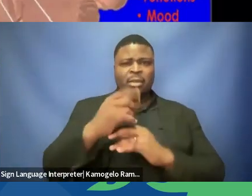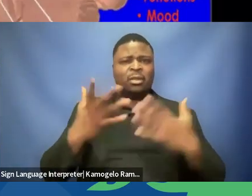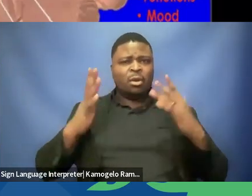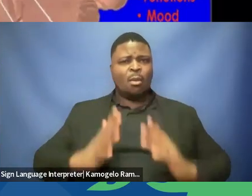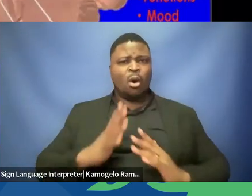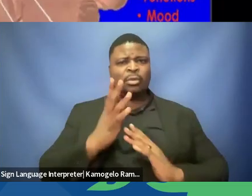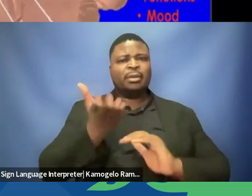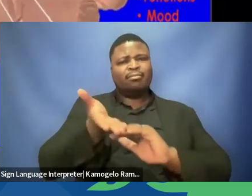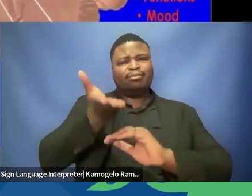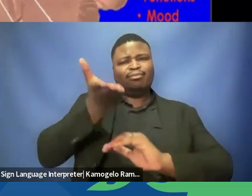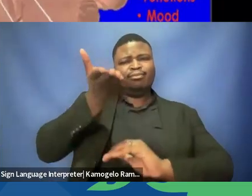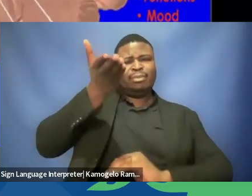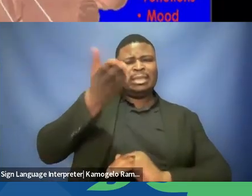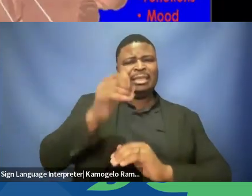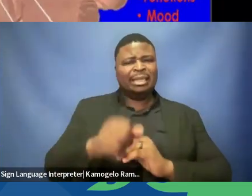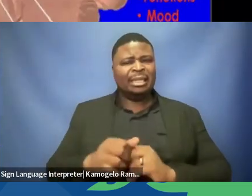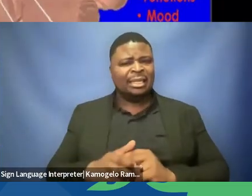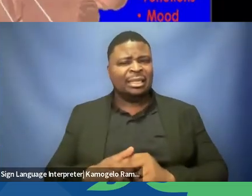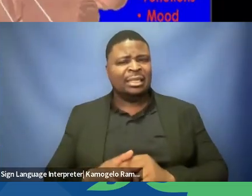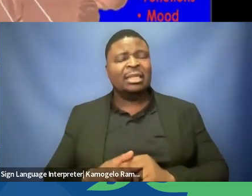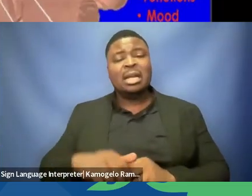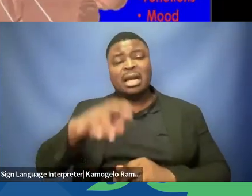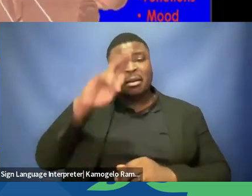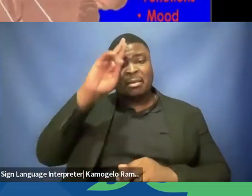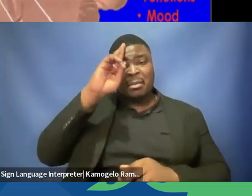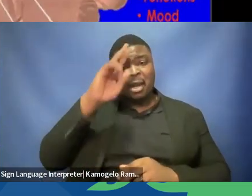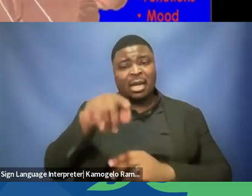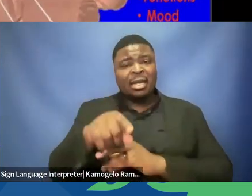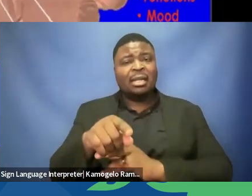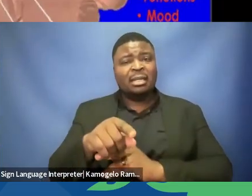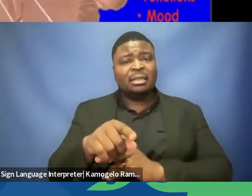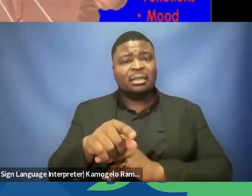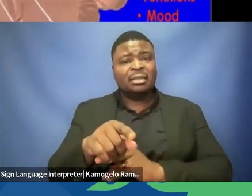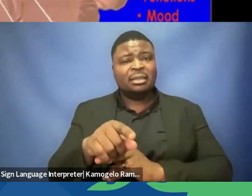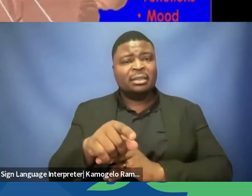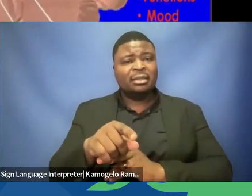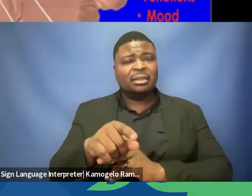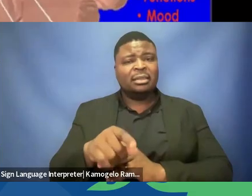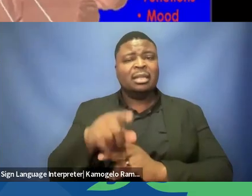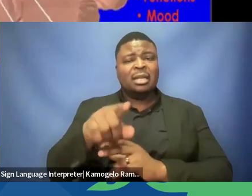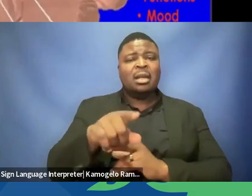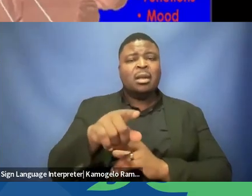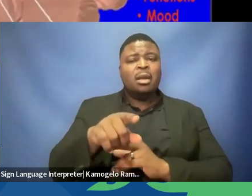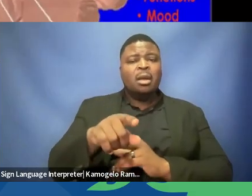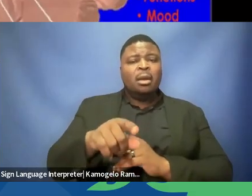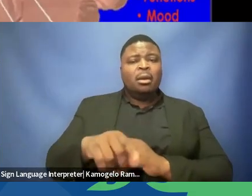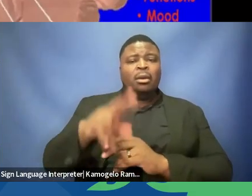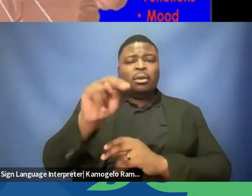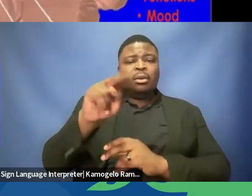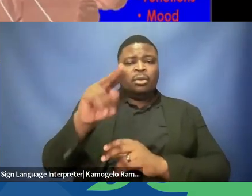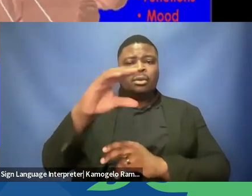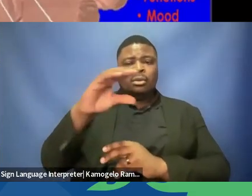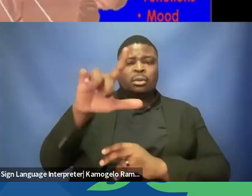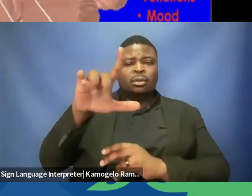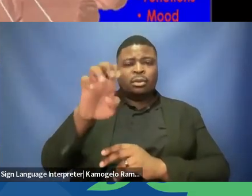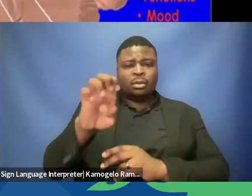was historically a medication that was used for congestion, nasal congestion and flu, but in